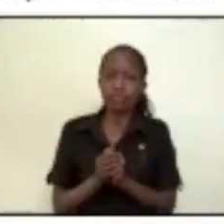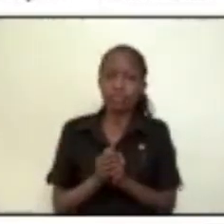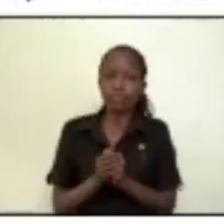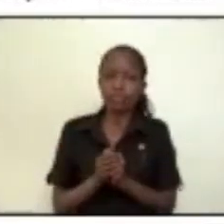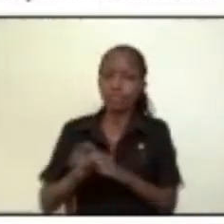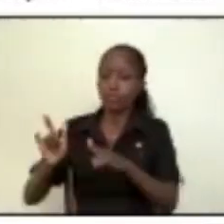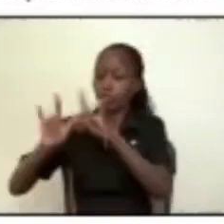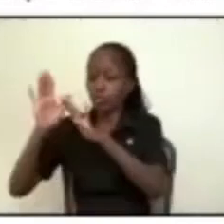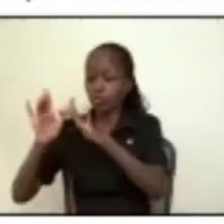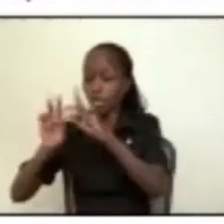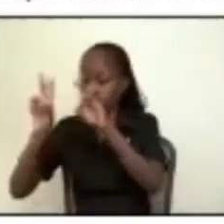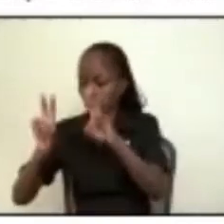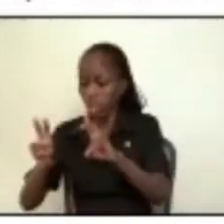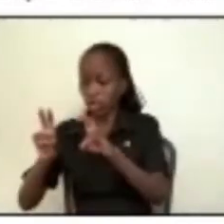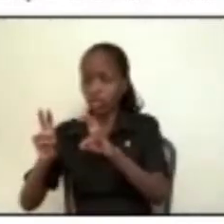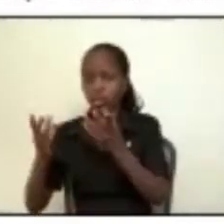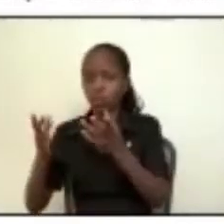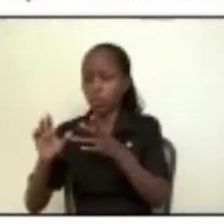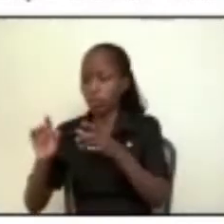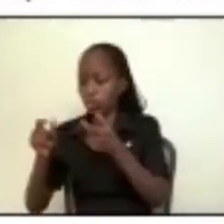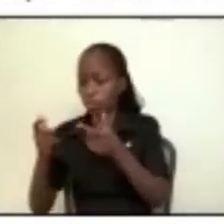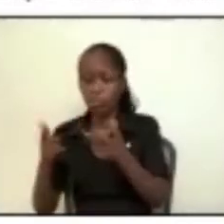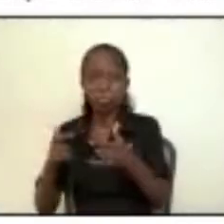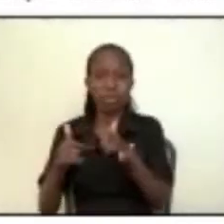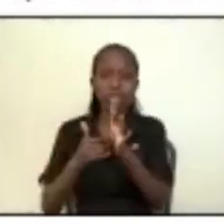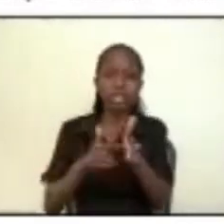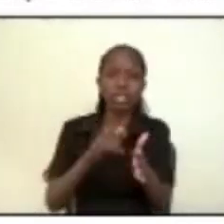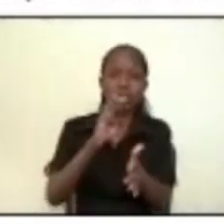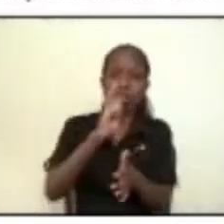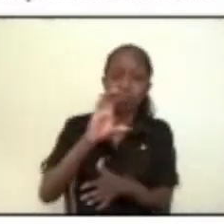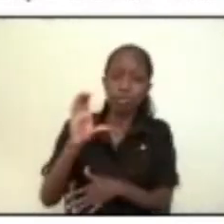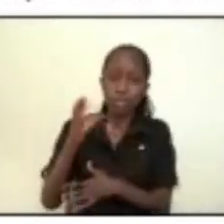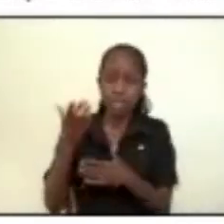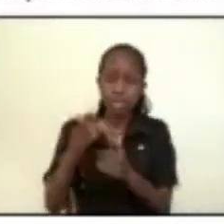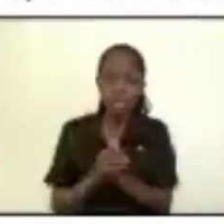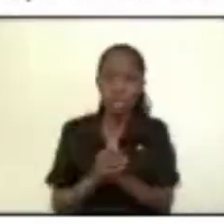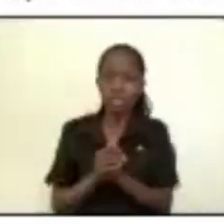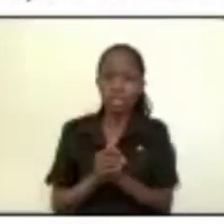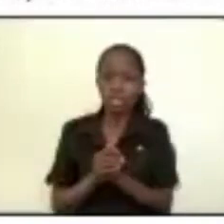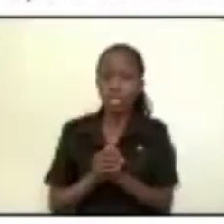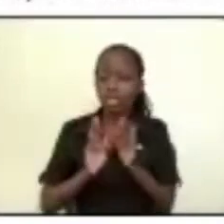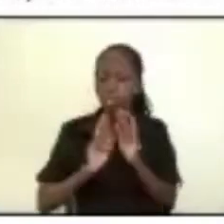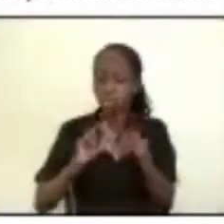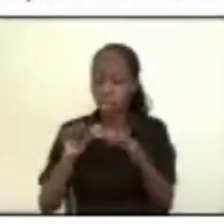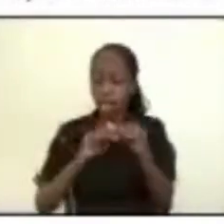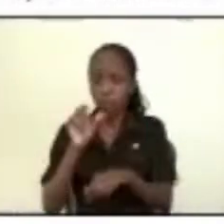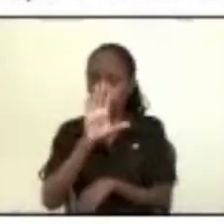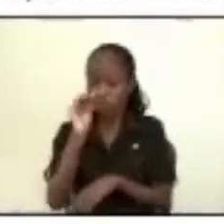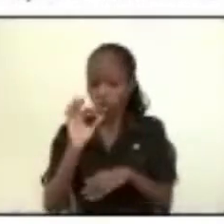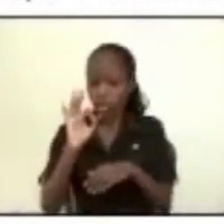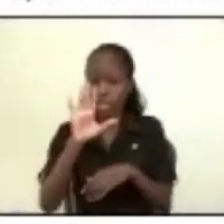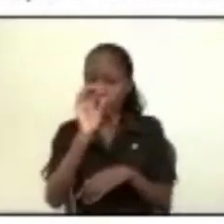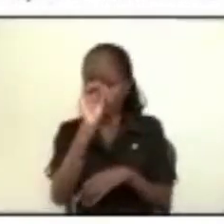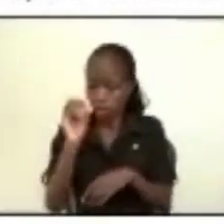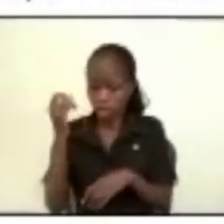foreign-based medias like the BBC, like France's AFP. So reporting about Africa, 35%